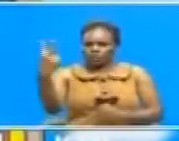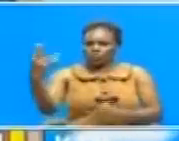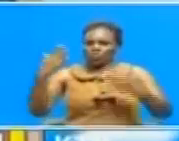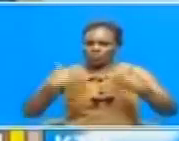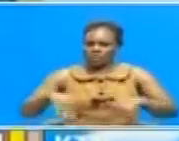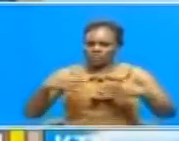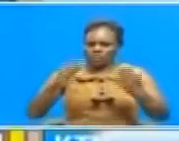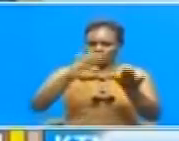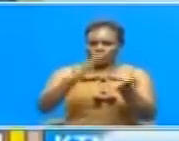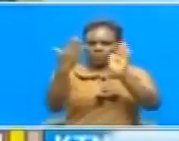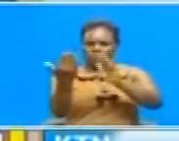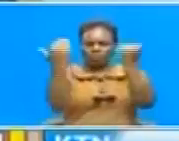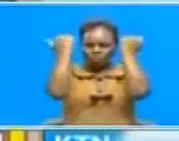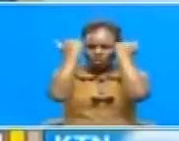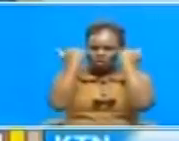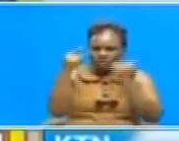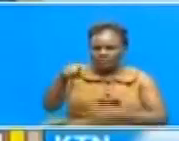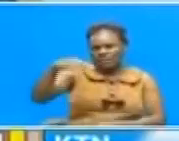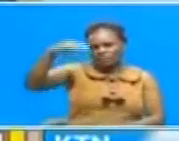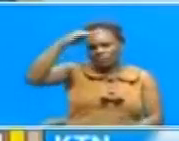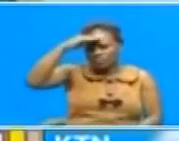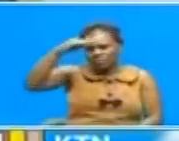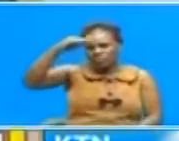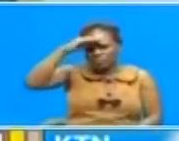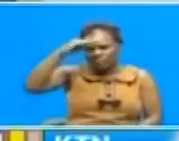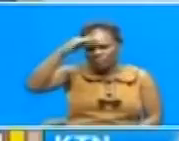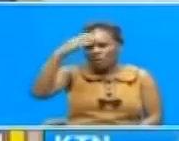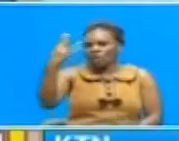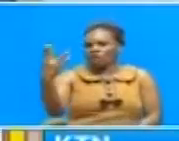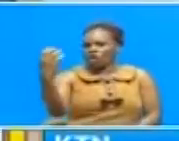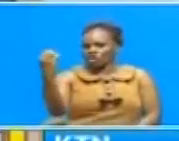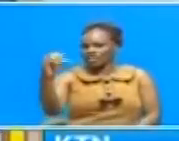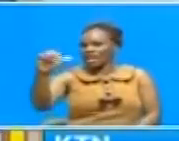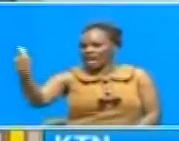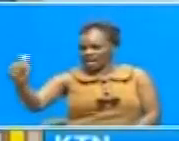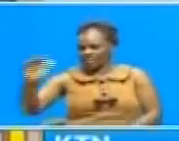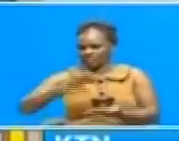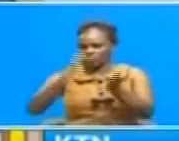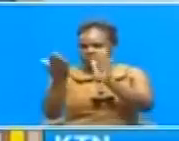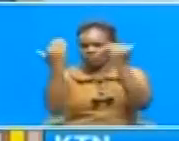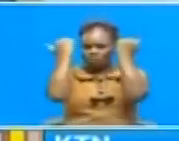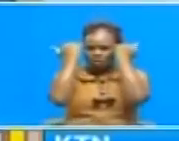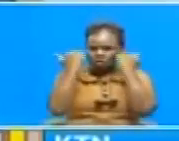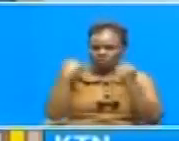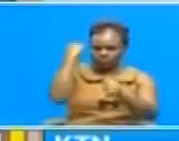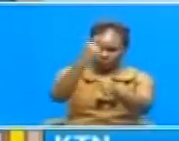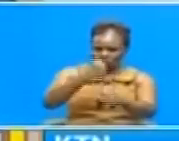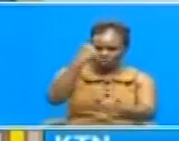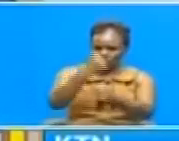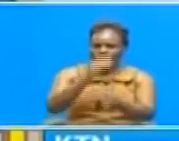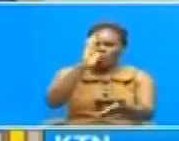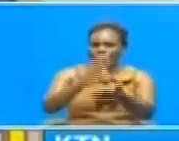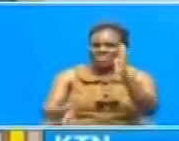were arraigned in court for being drunk and disorderly. 40 others were also arraigned in court for operating without